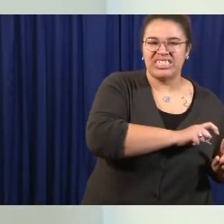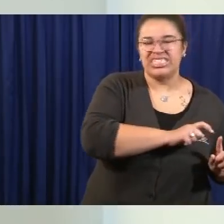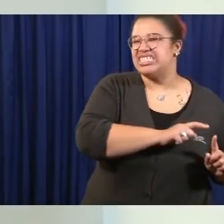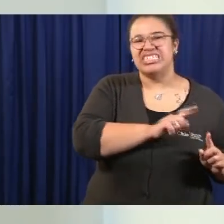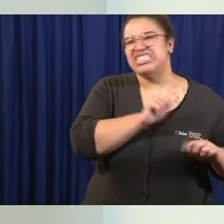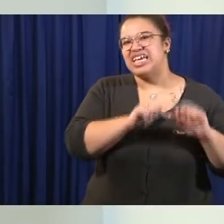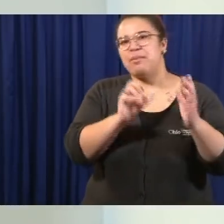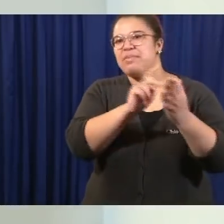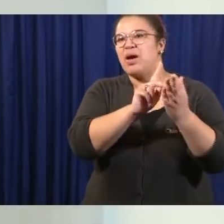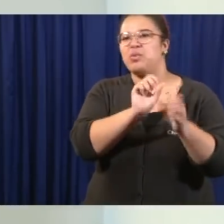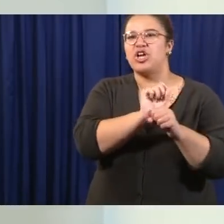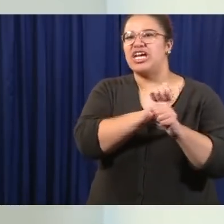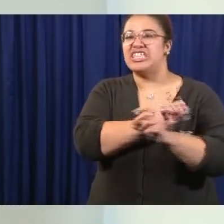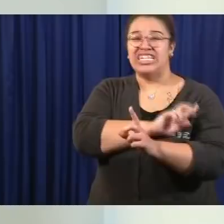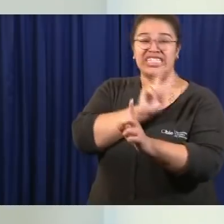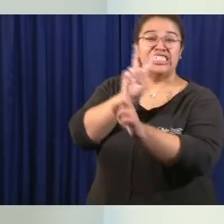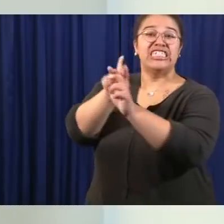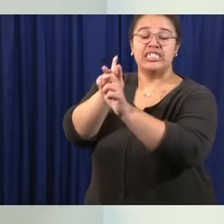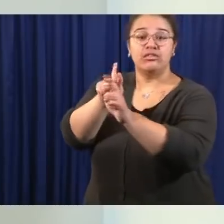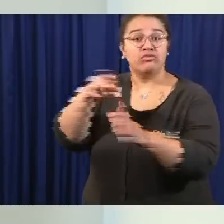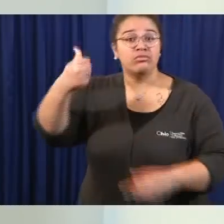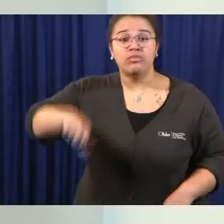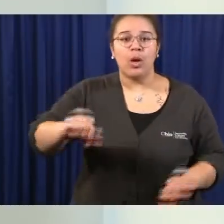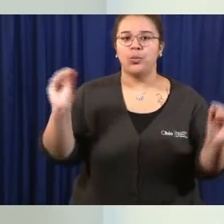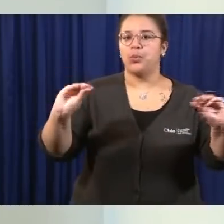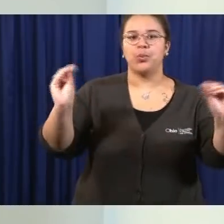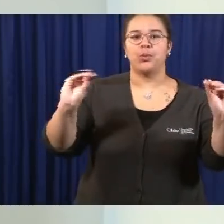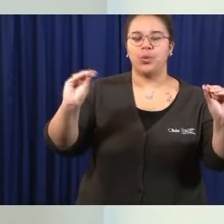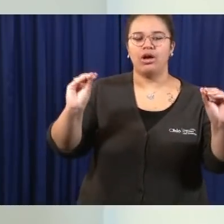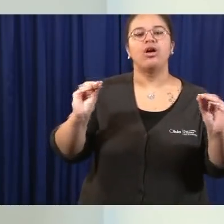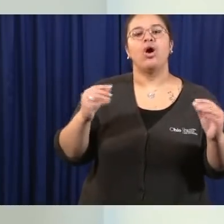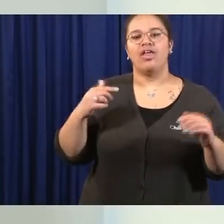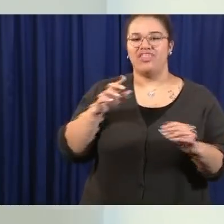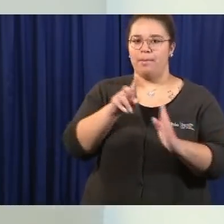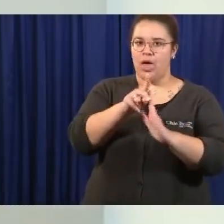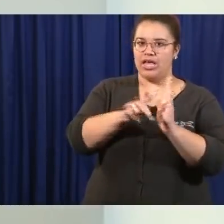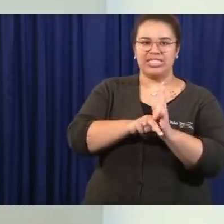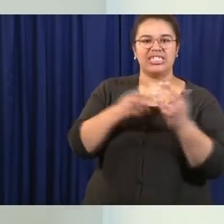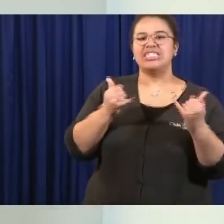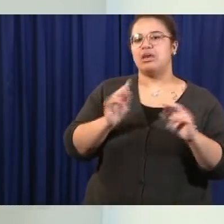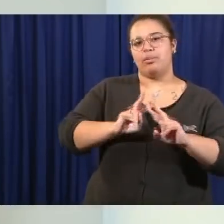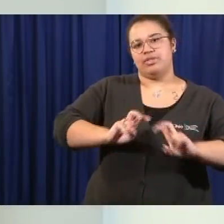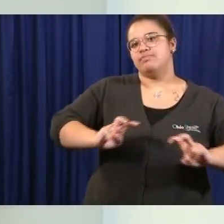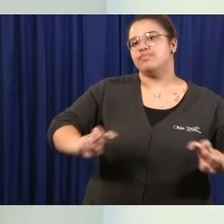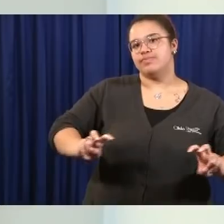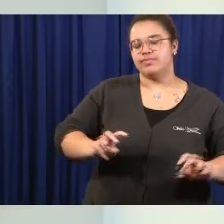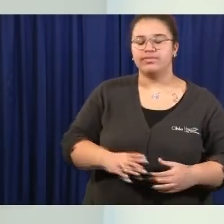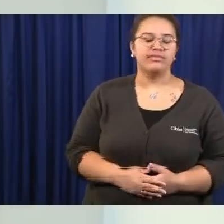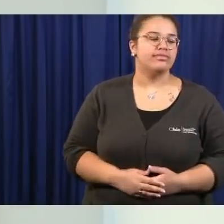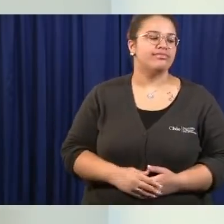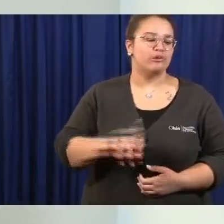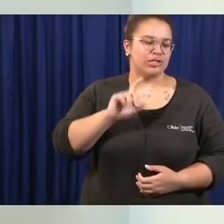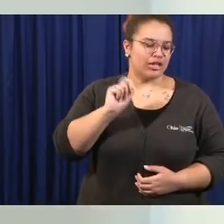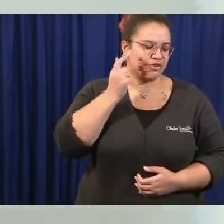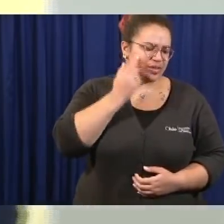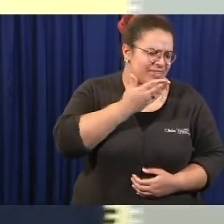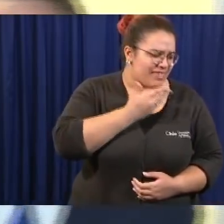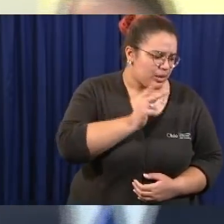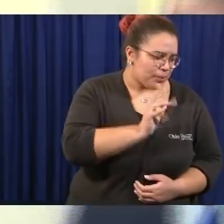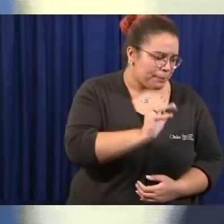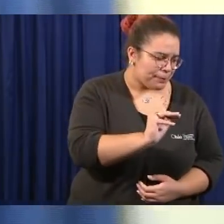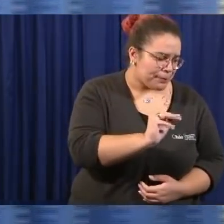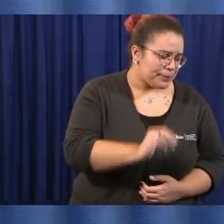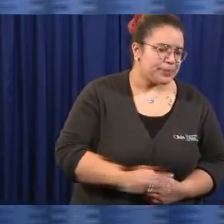to work while we continue to evaluate the policy. Great. Thank you, Kim.